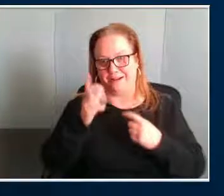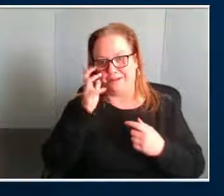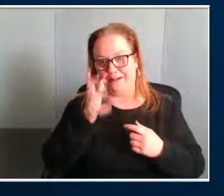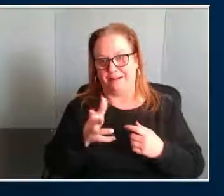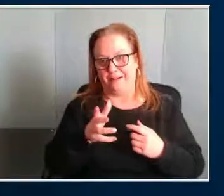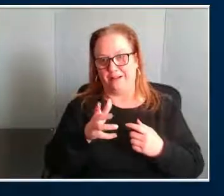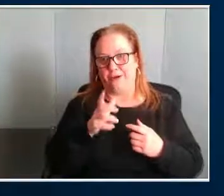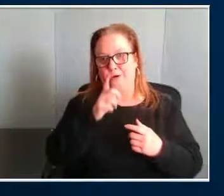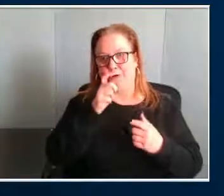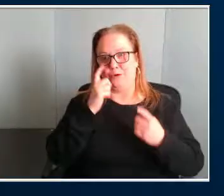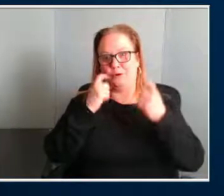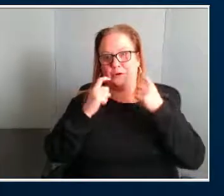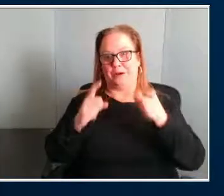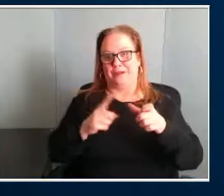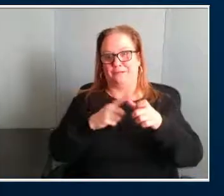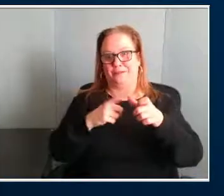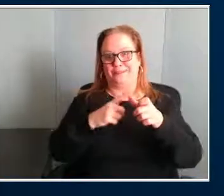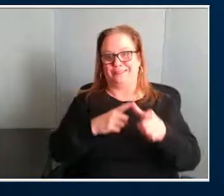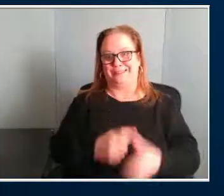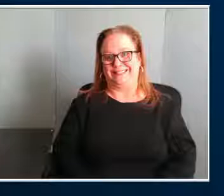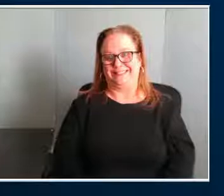cried first?